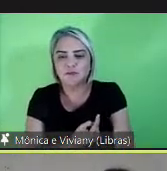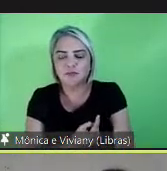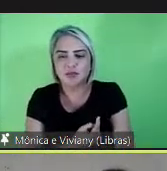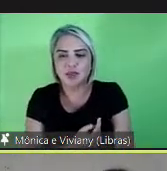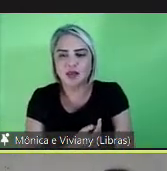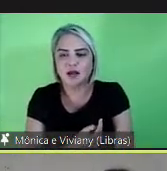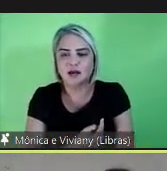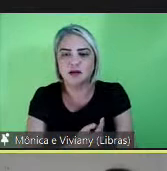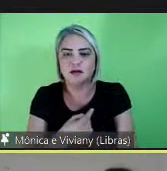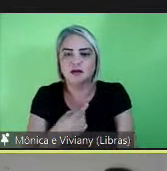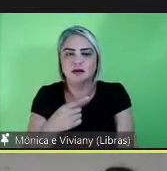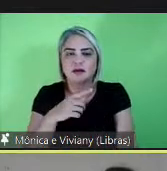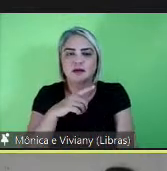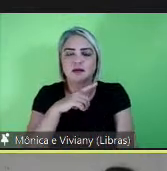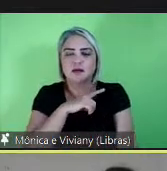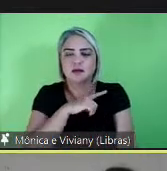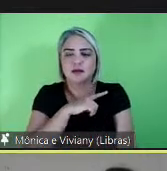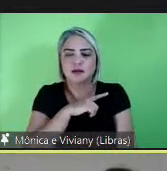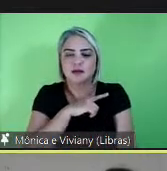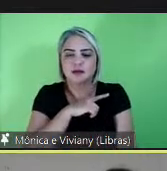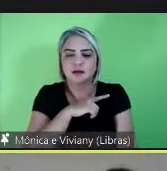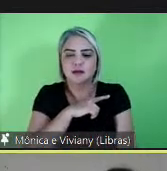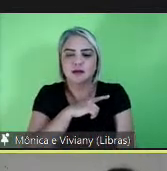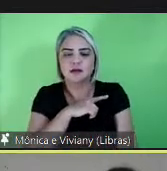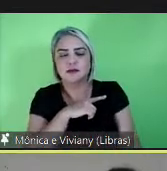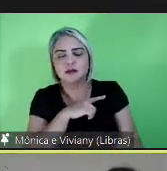So, in the next slide, please.